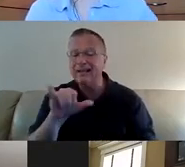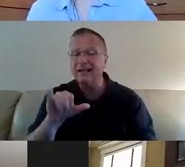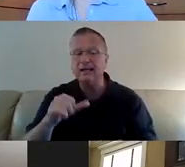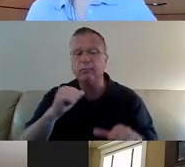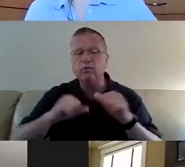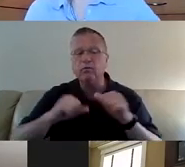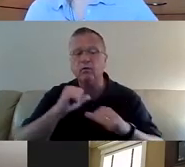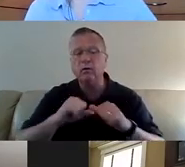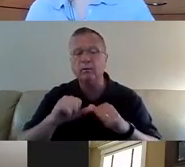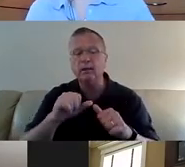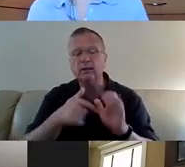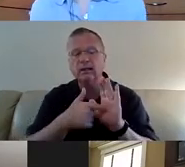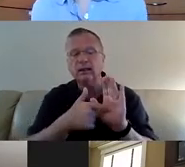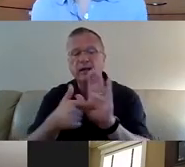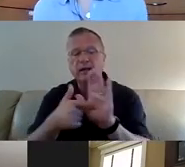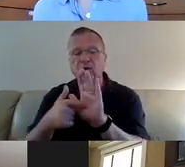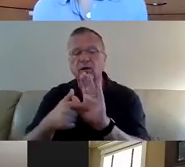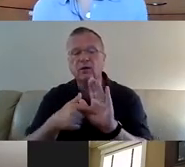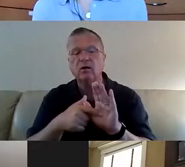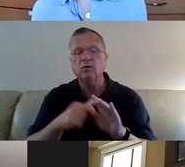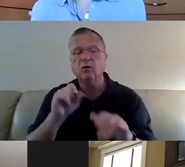outcomes-based procurements.